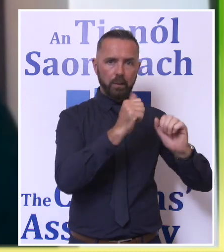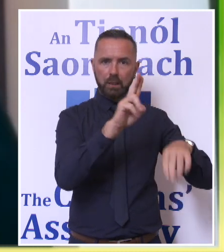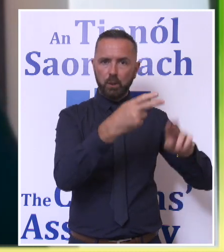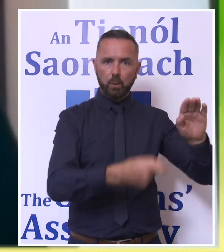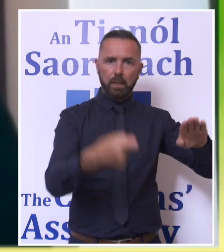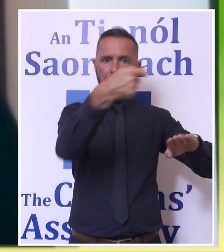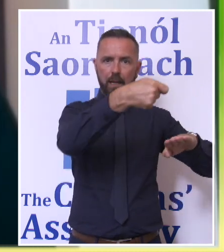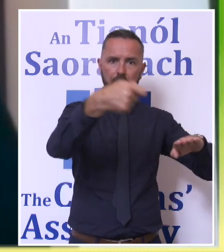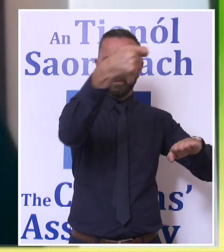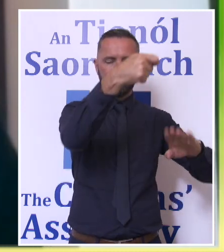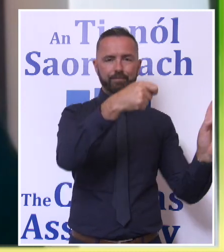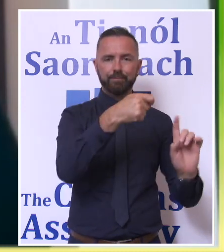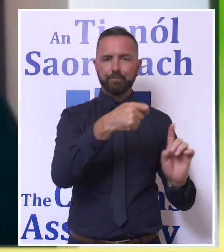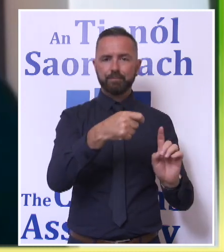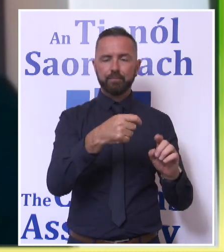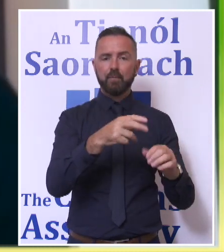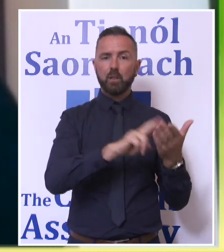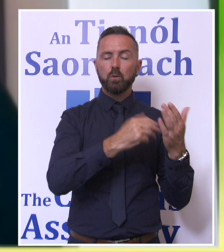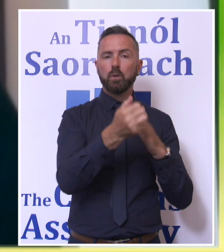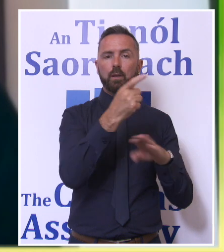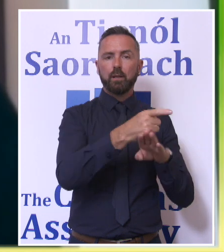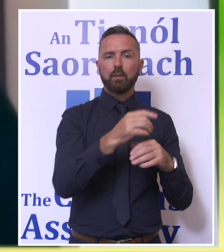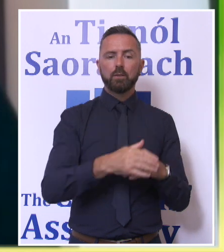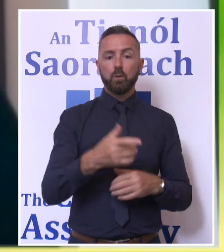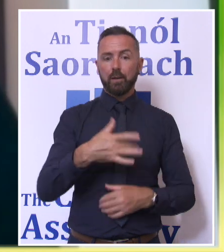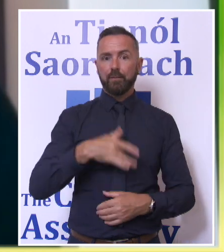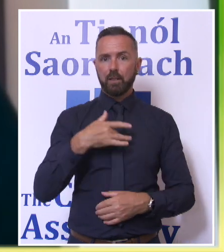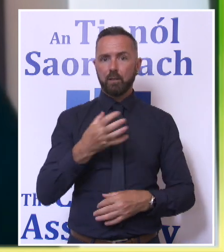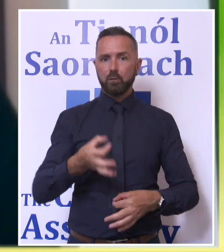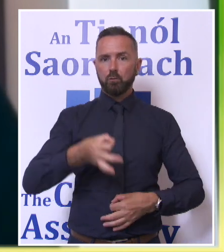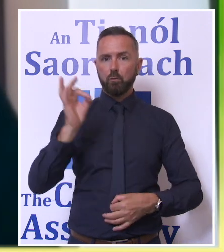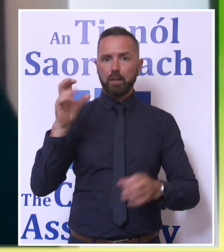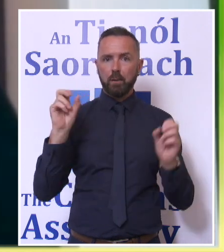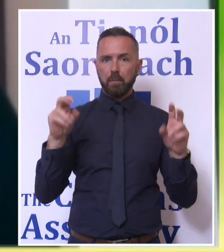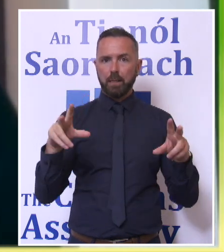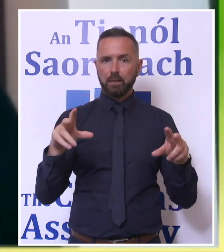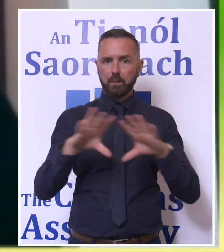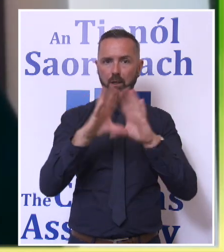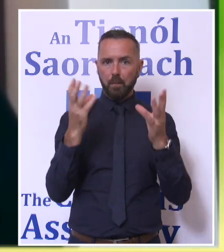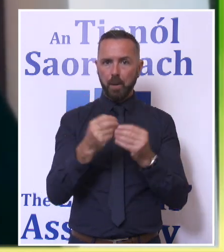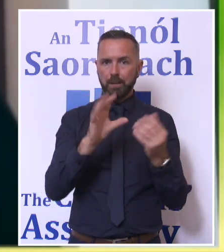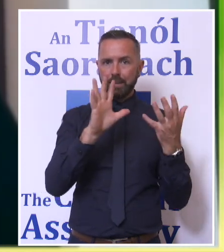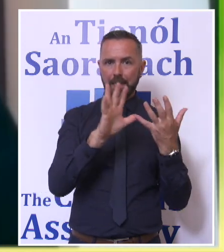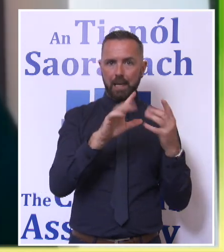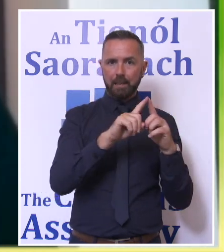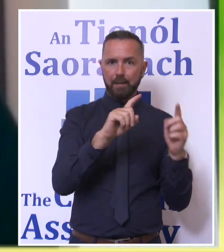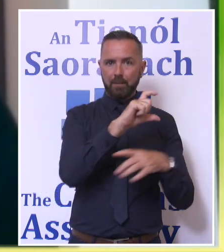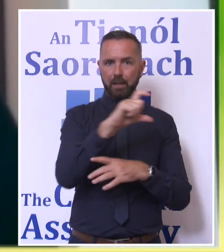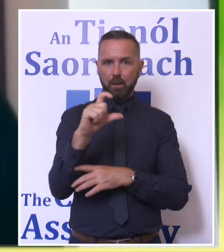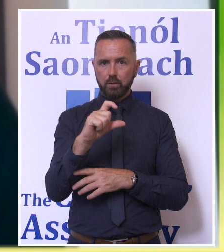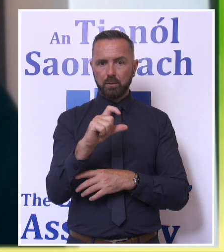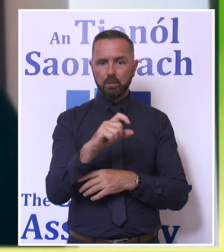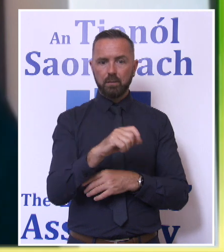the Greater Manchester Combined Authority is the 10 councils of Greater Manchester, Manchester, Salford, but then